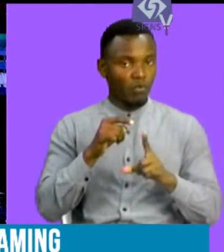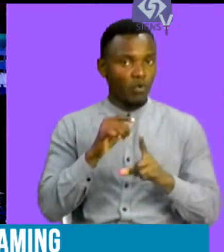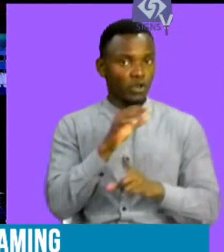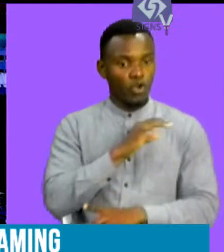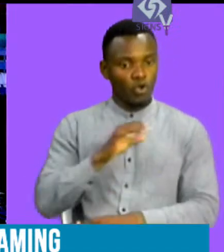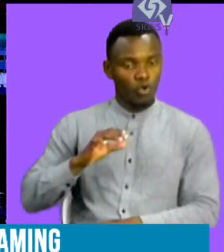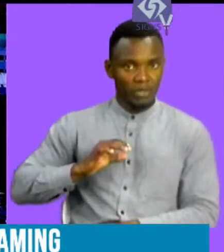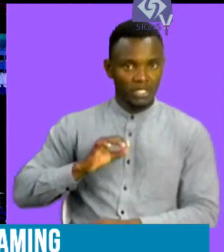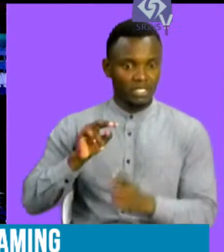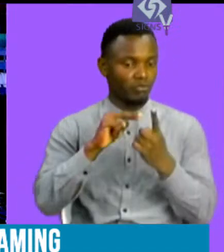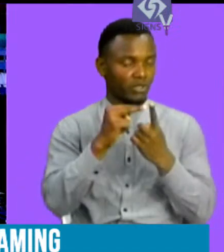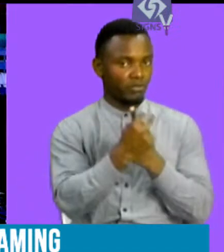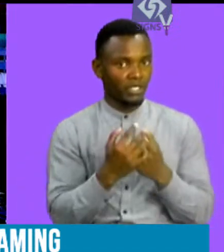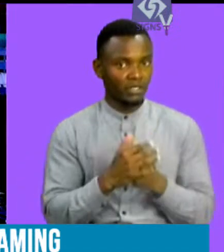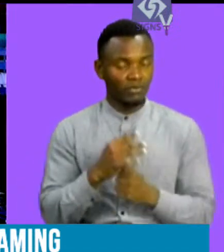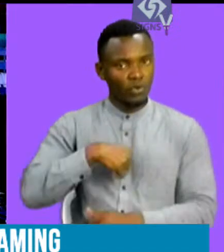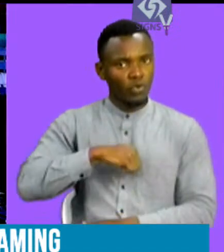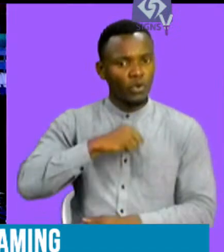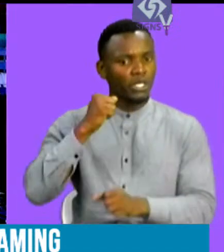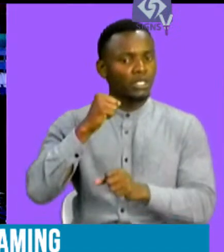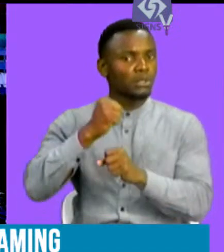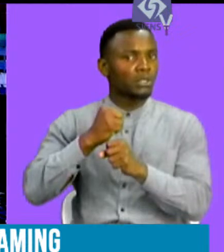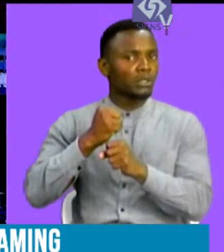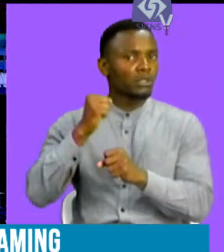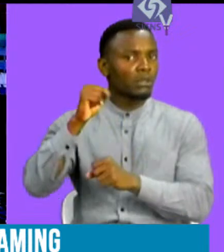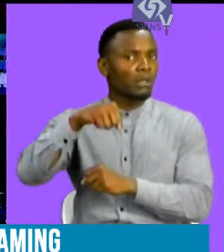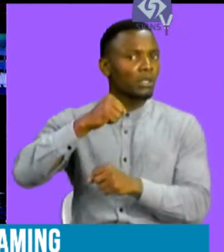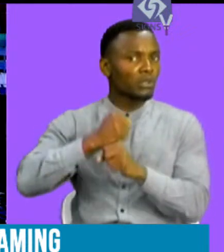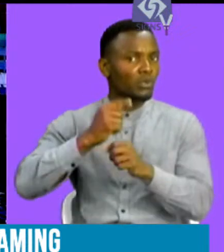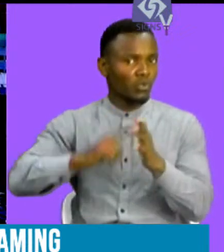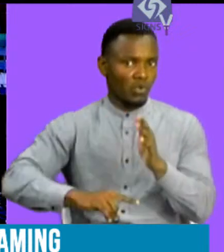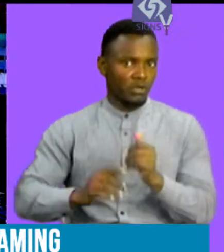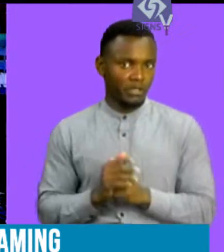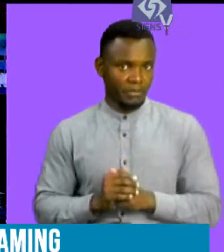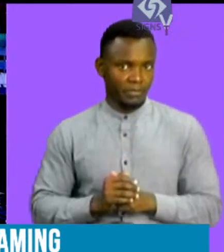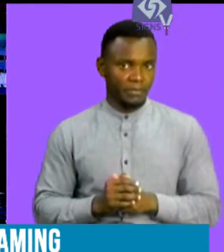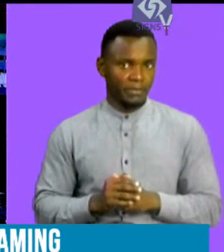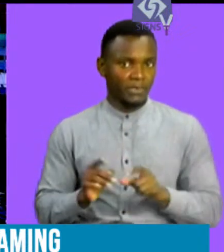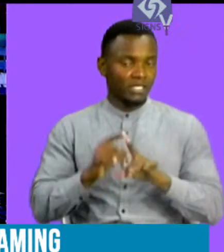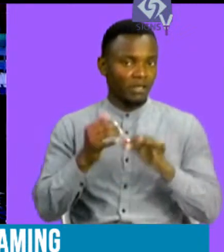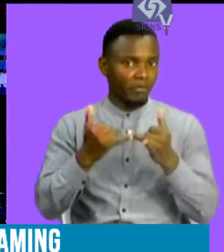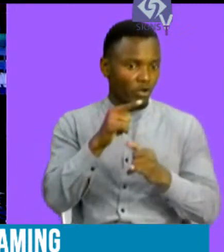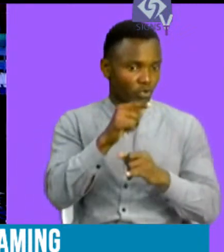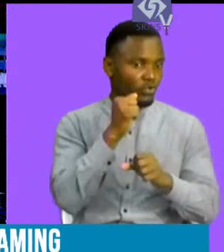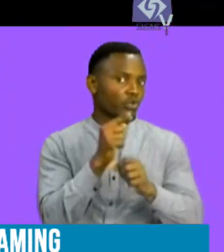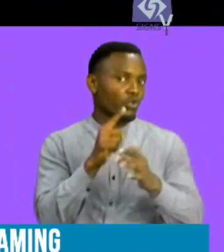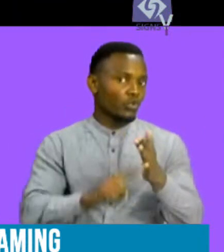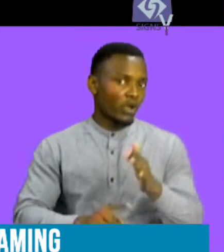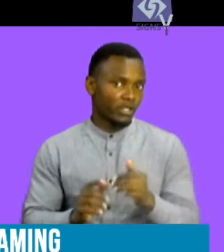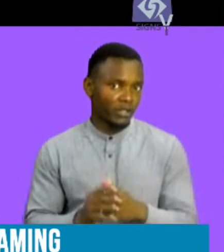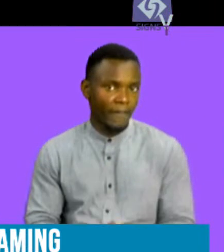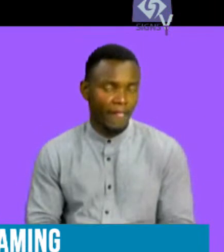what can be done, and what are you currently doing? I think one of the